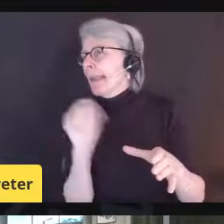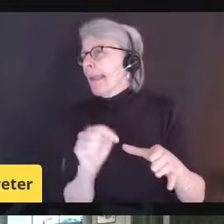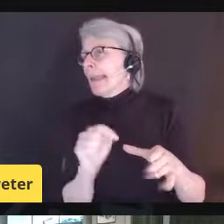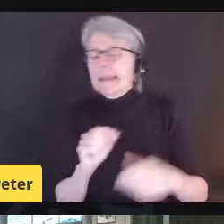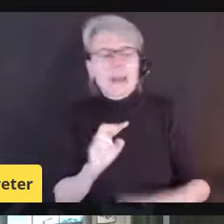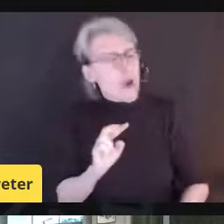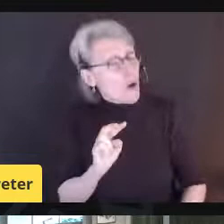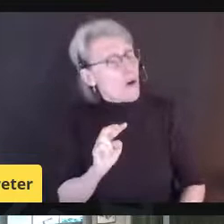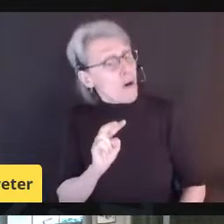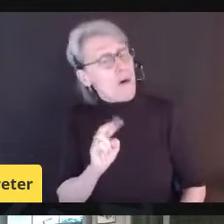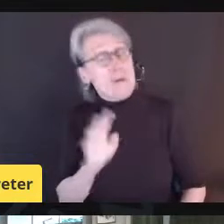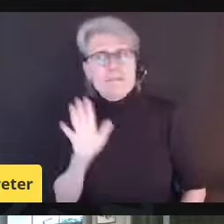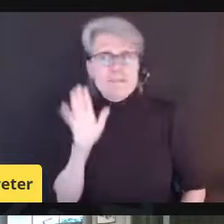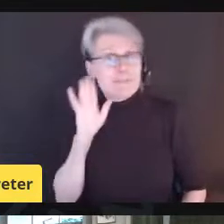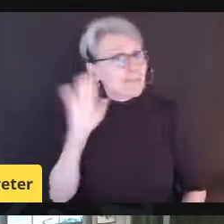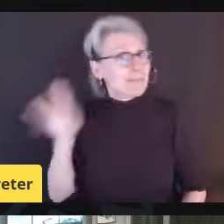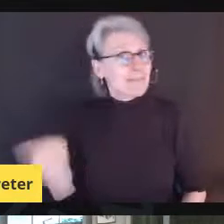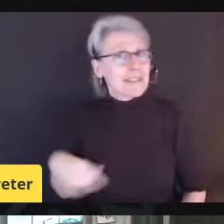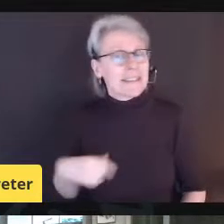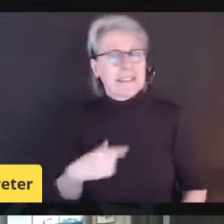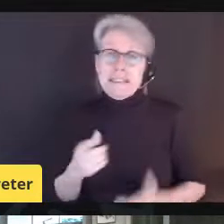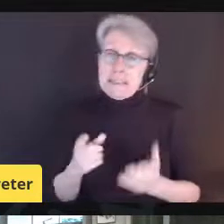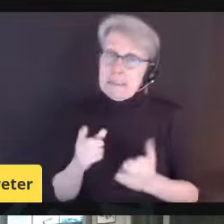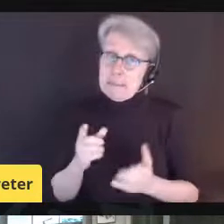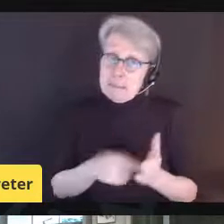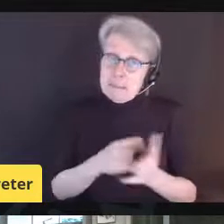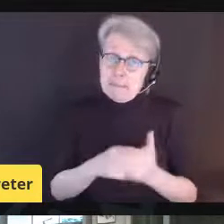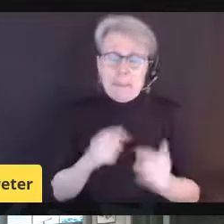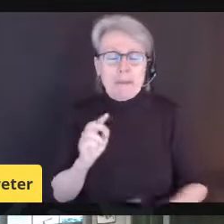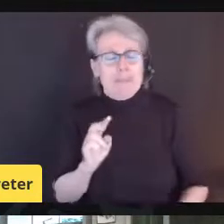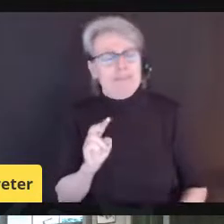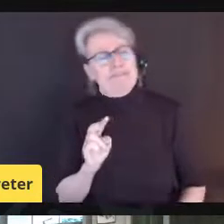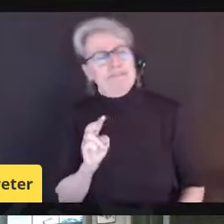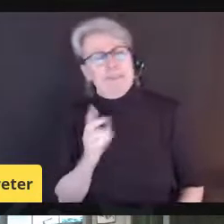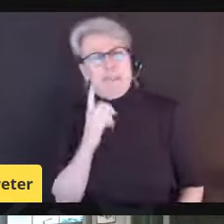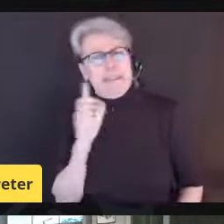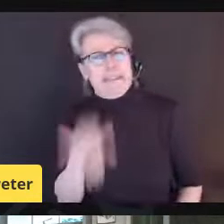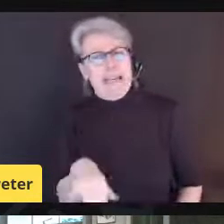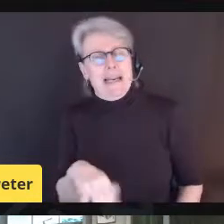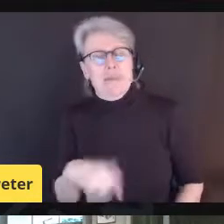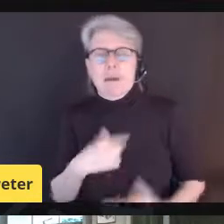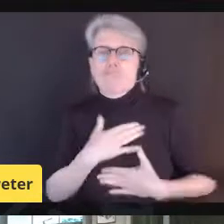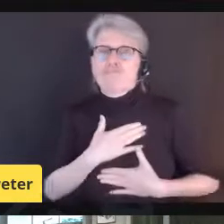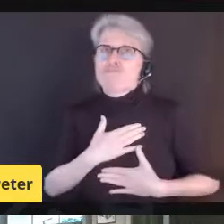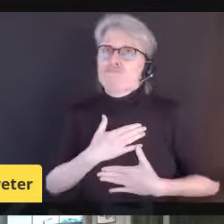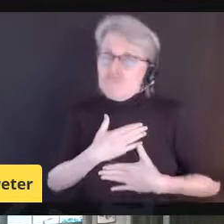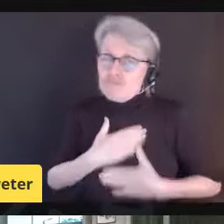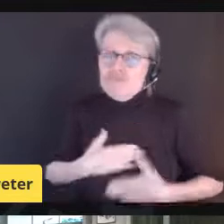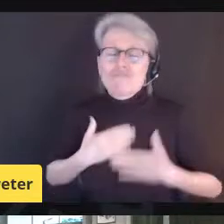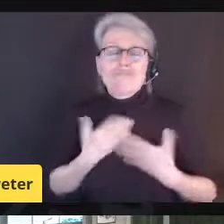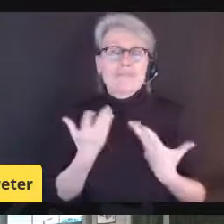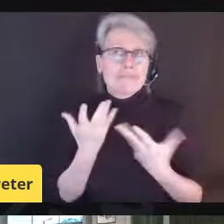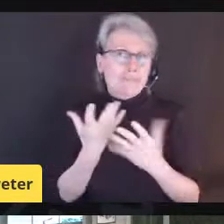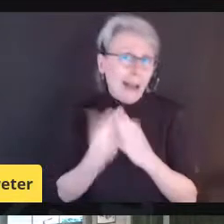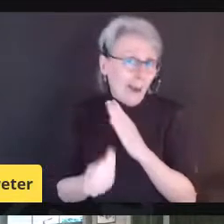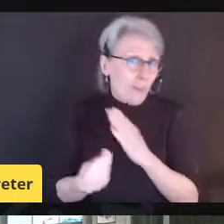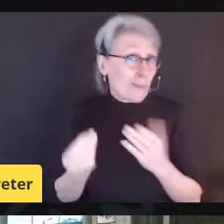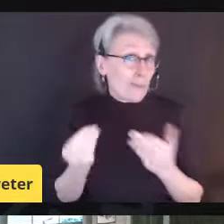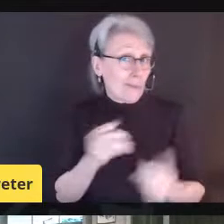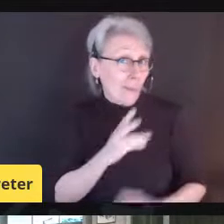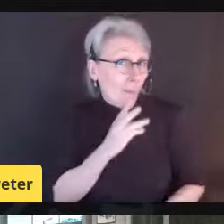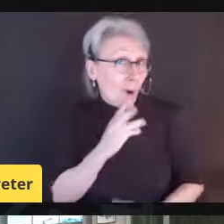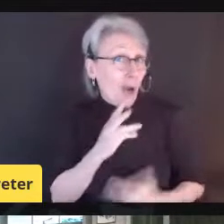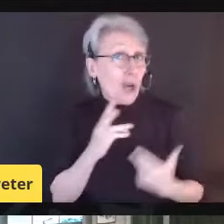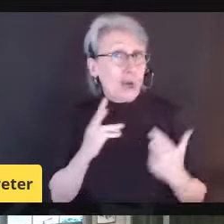So I think that, yeah, some people may be a little freaked out by that, but I love being in the water and in nature. So it's not too